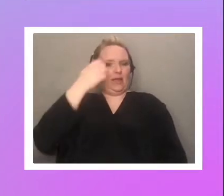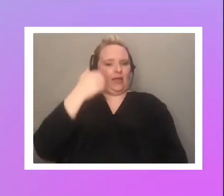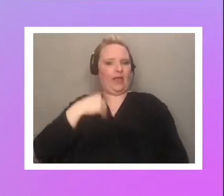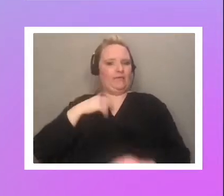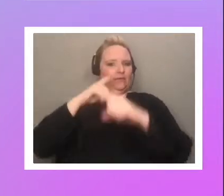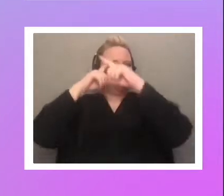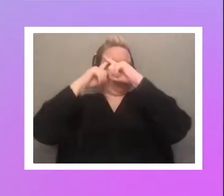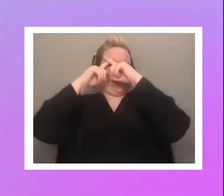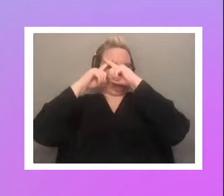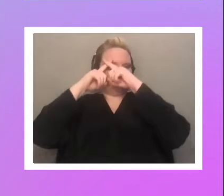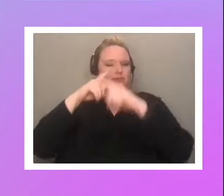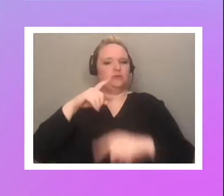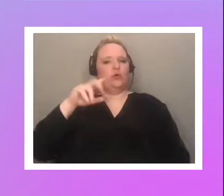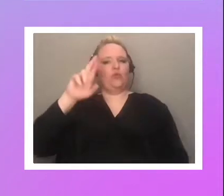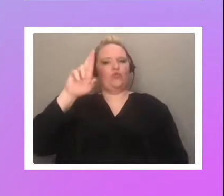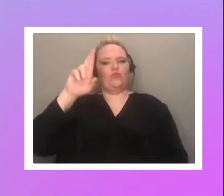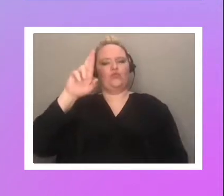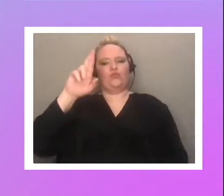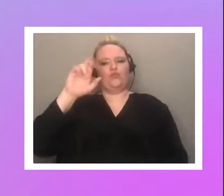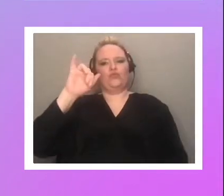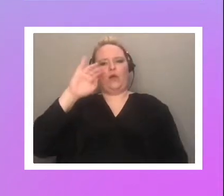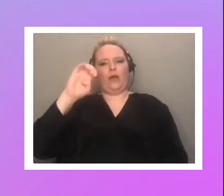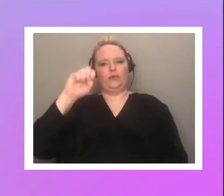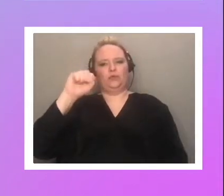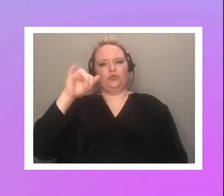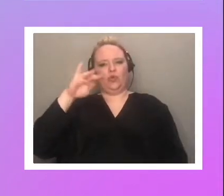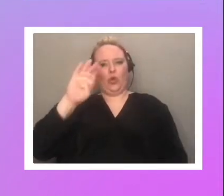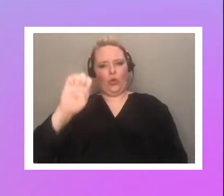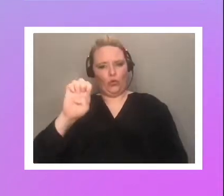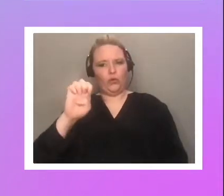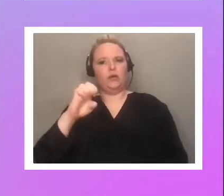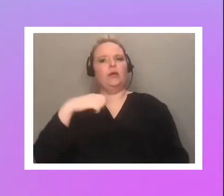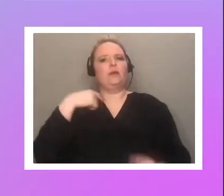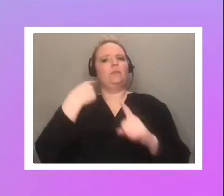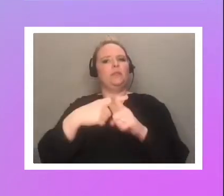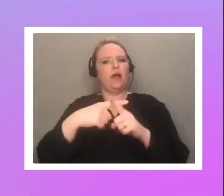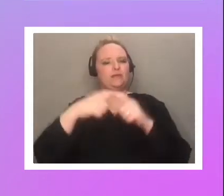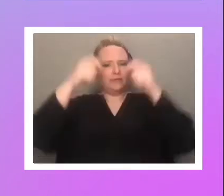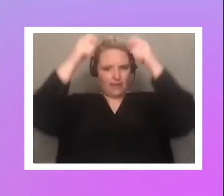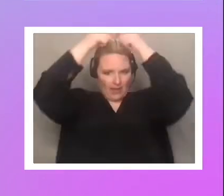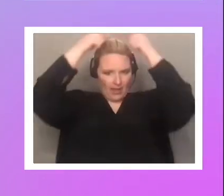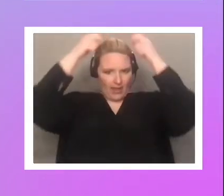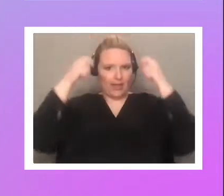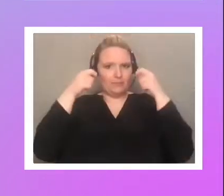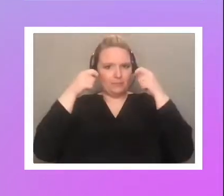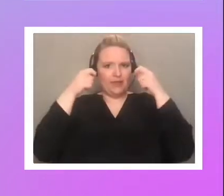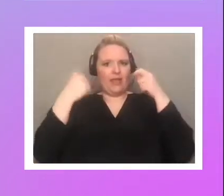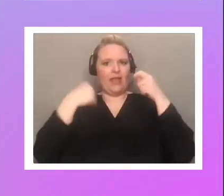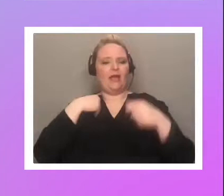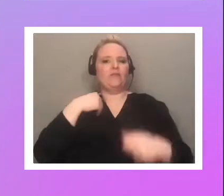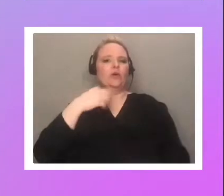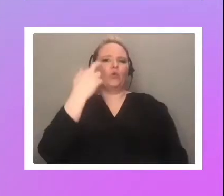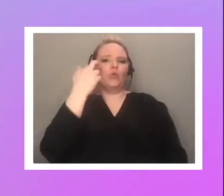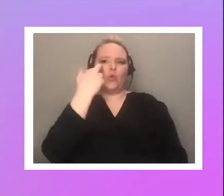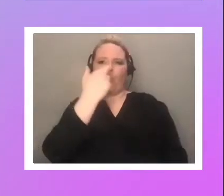X over my right eye. I'm also wearing a headband with